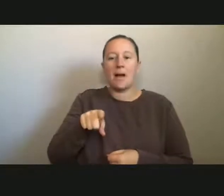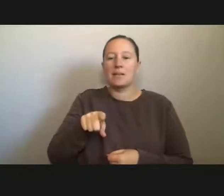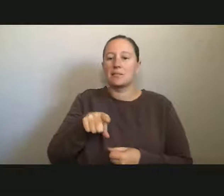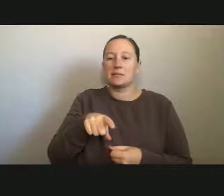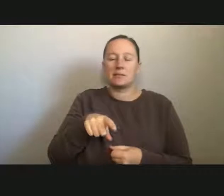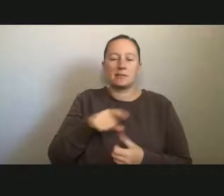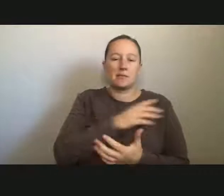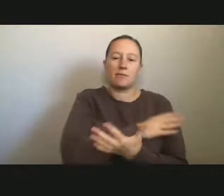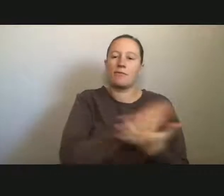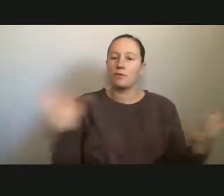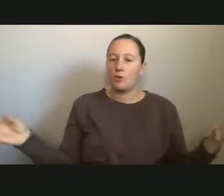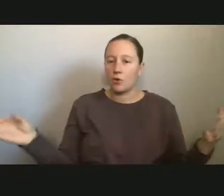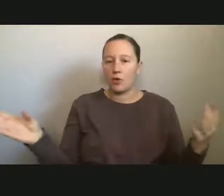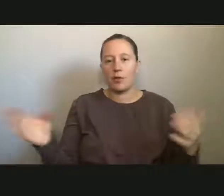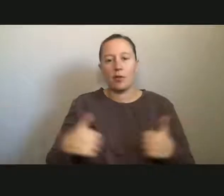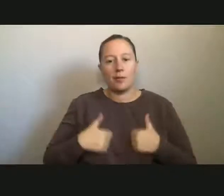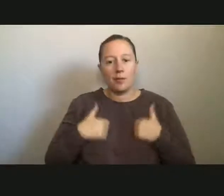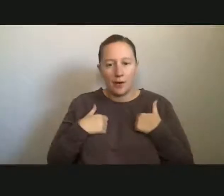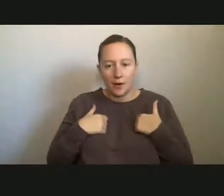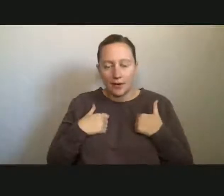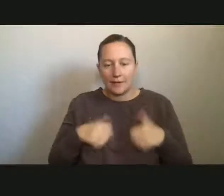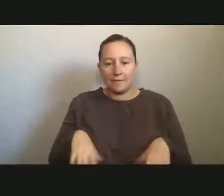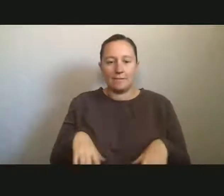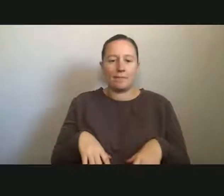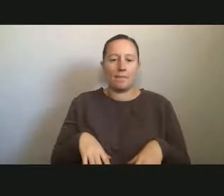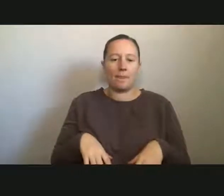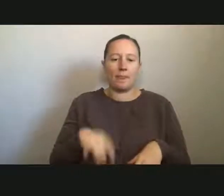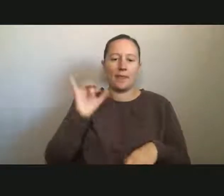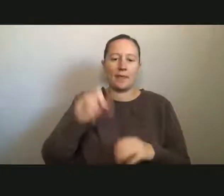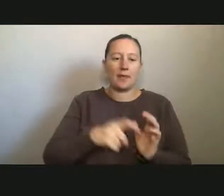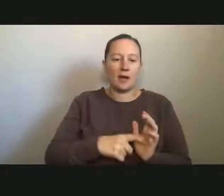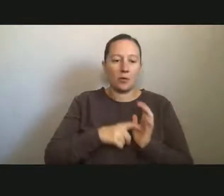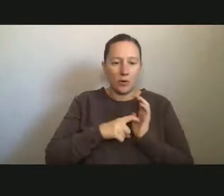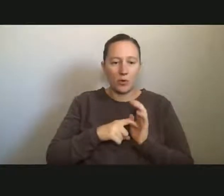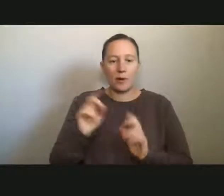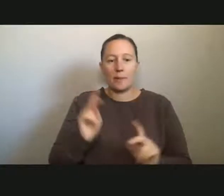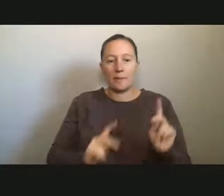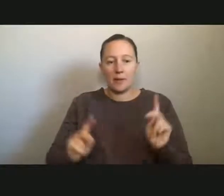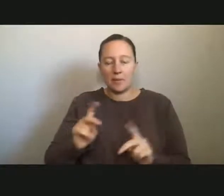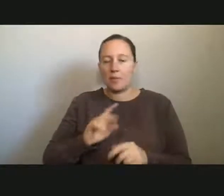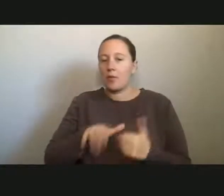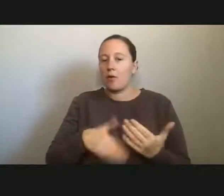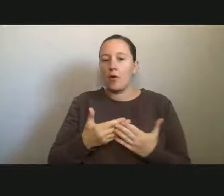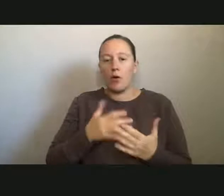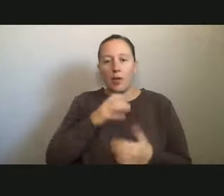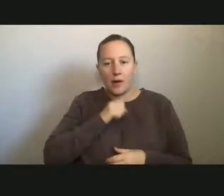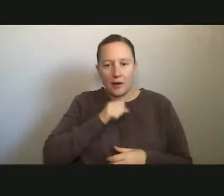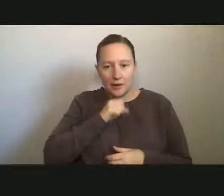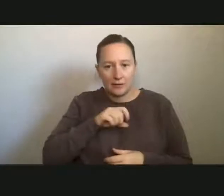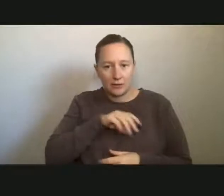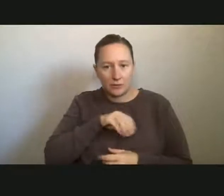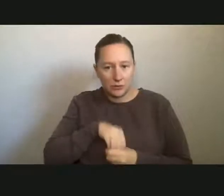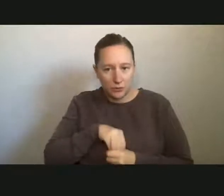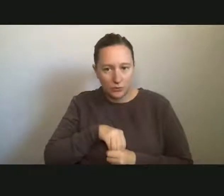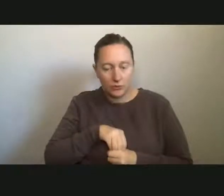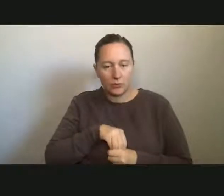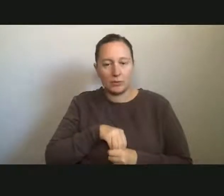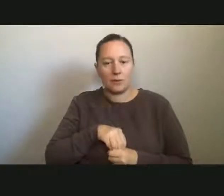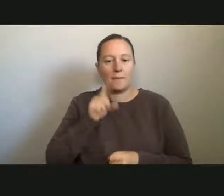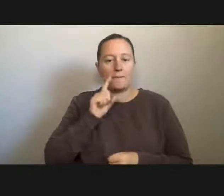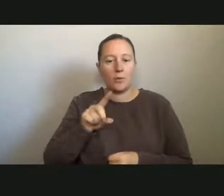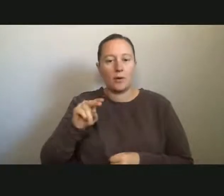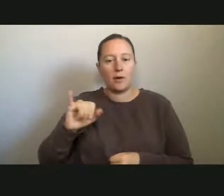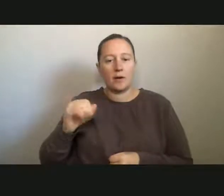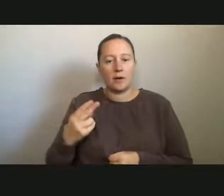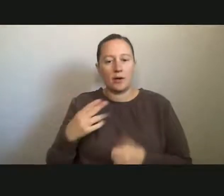lifespan. So this would require individuals of all ages to be included in NIH